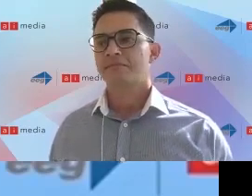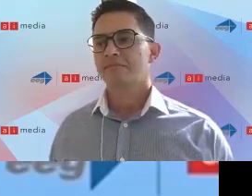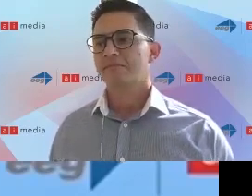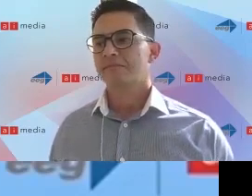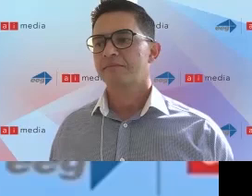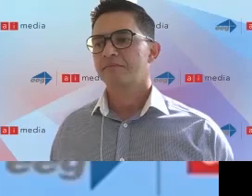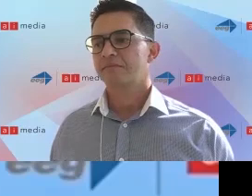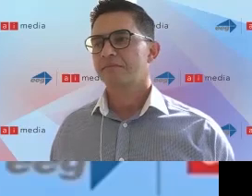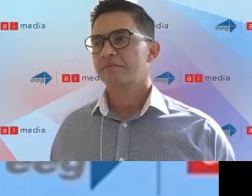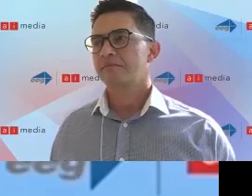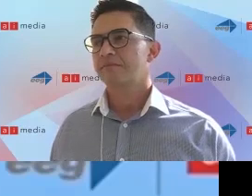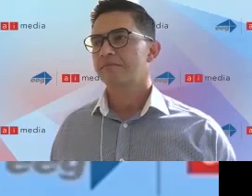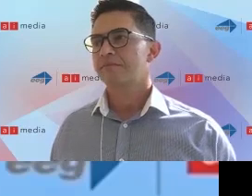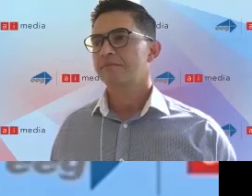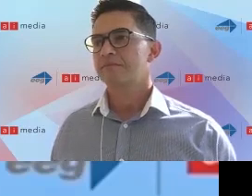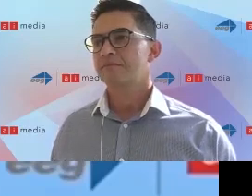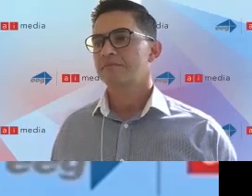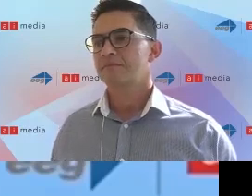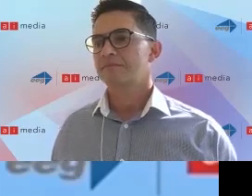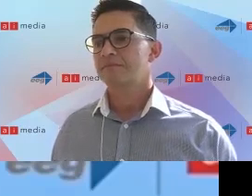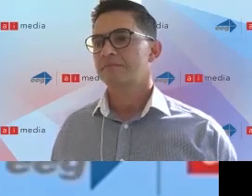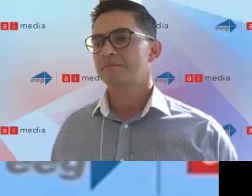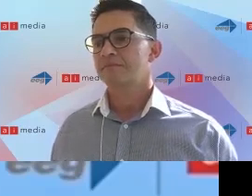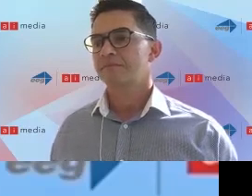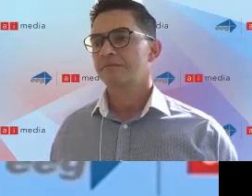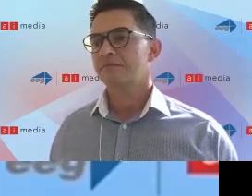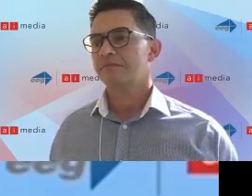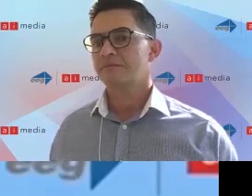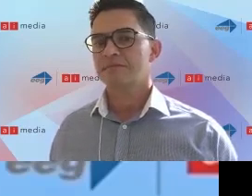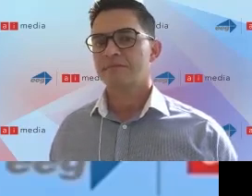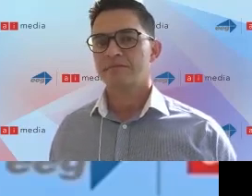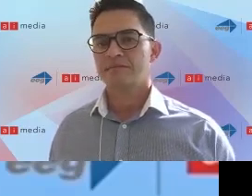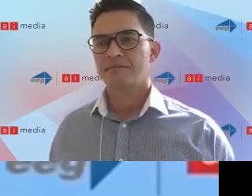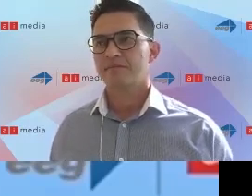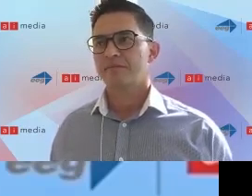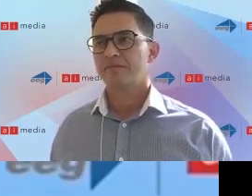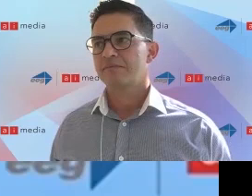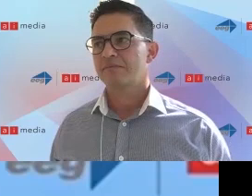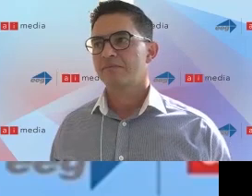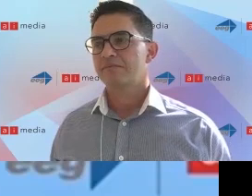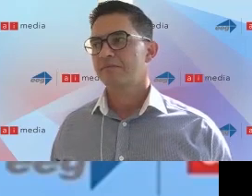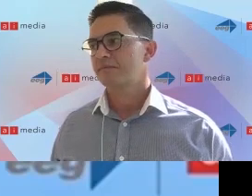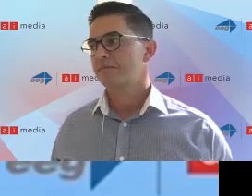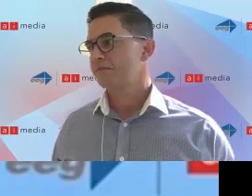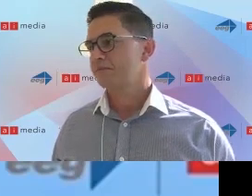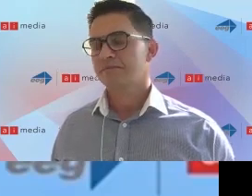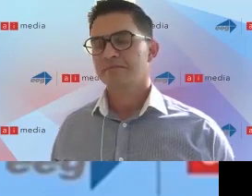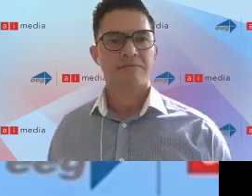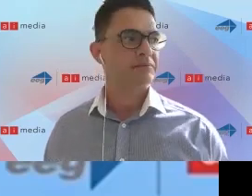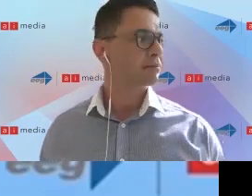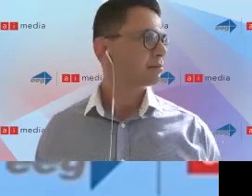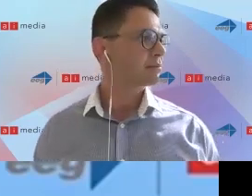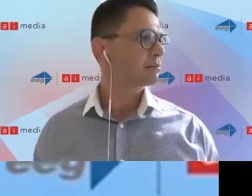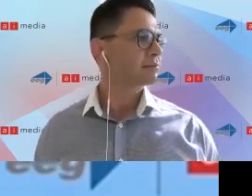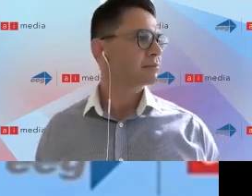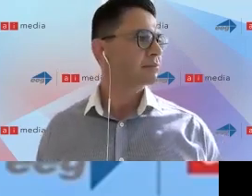and our clients at the optimal point for technology adoption. In enterprise video, the global pandemic